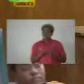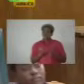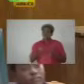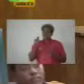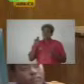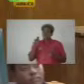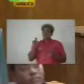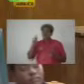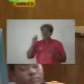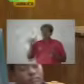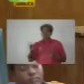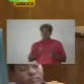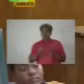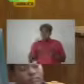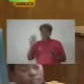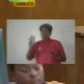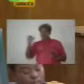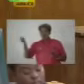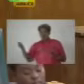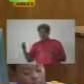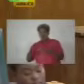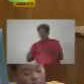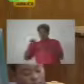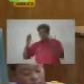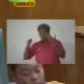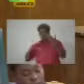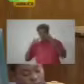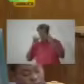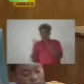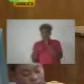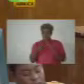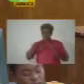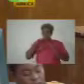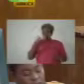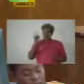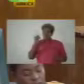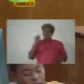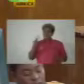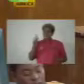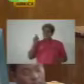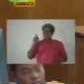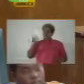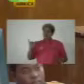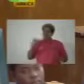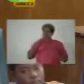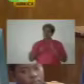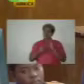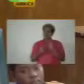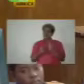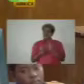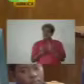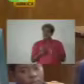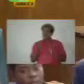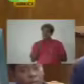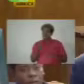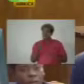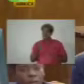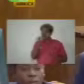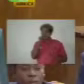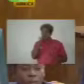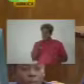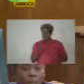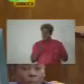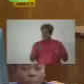Fort Rocky and 5 others, we said we will do Fort Rocky as an example to private